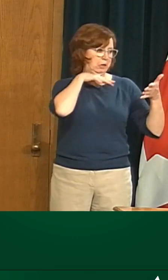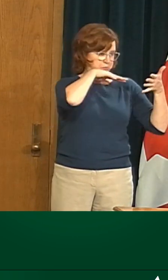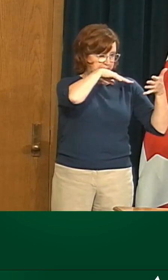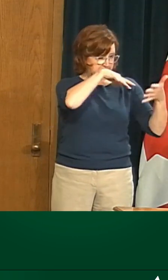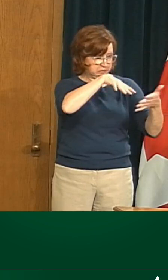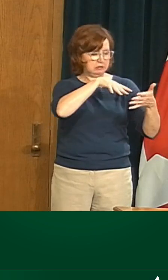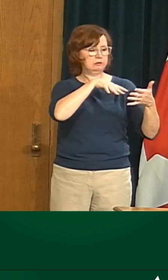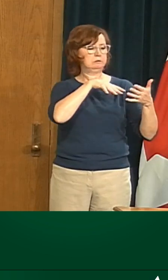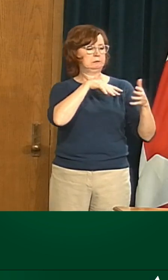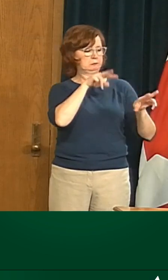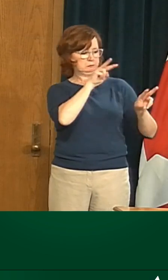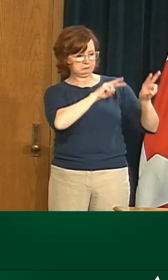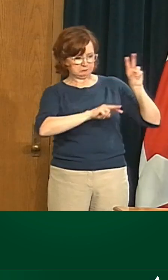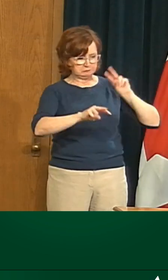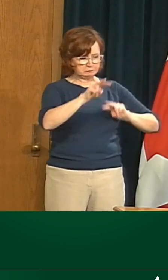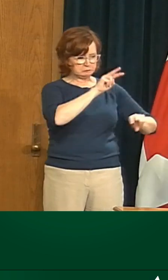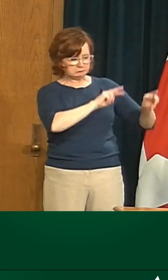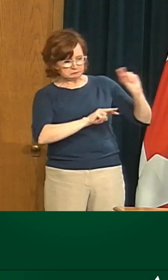reopening of